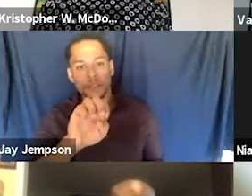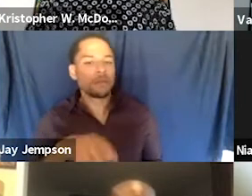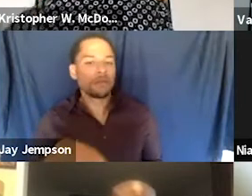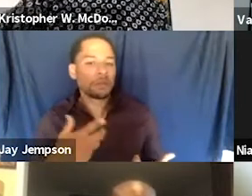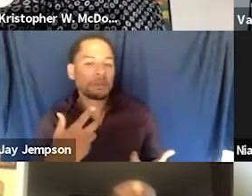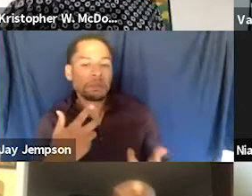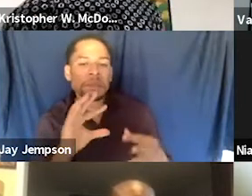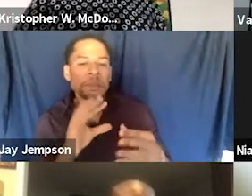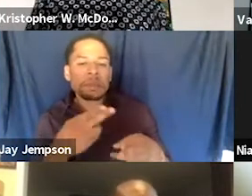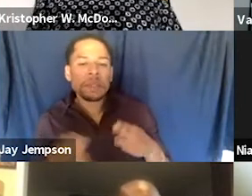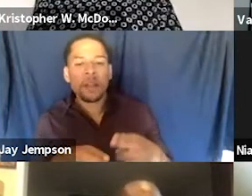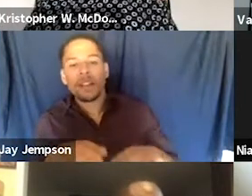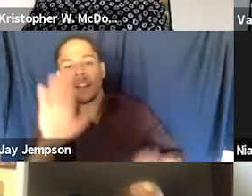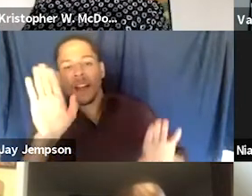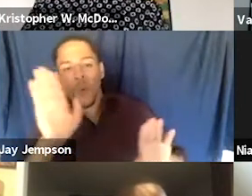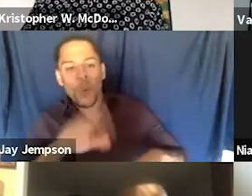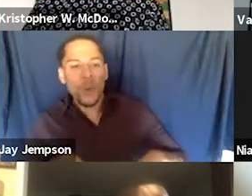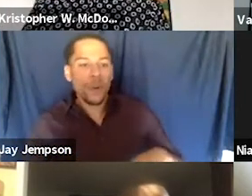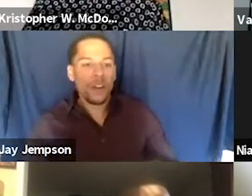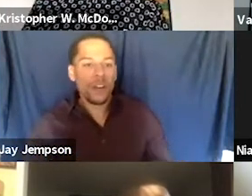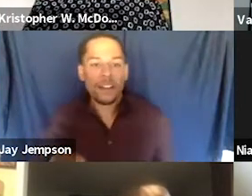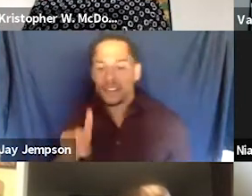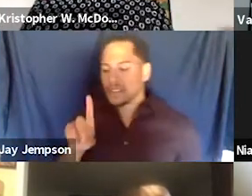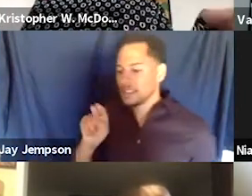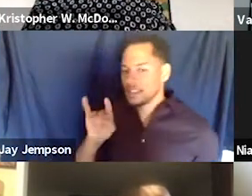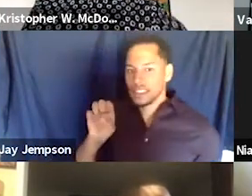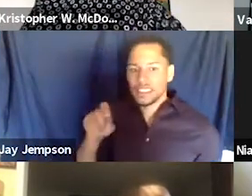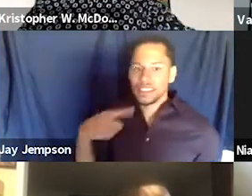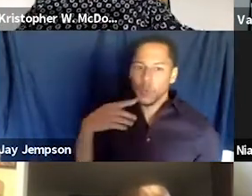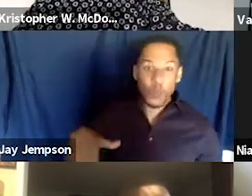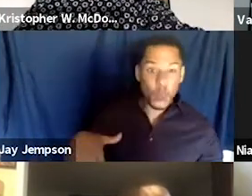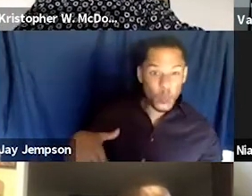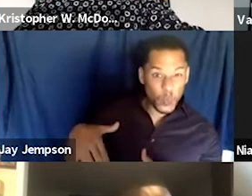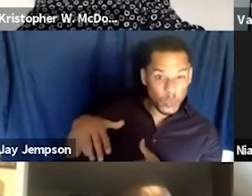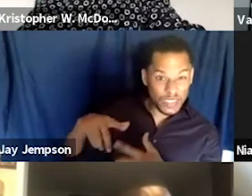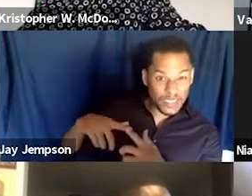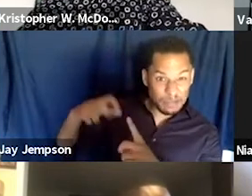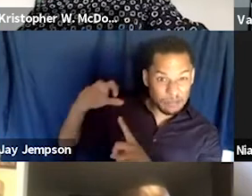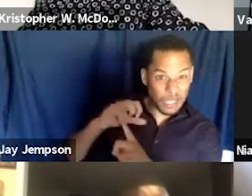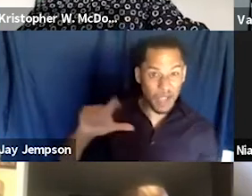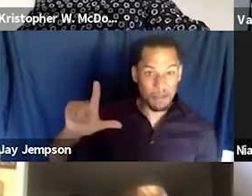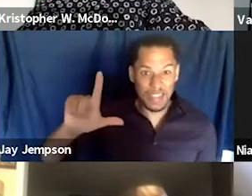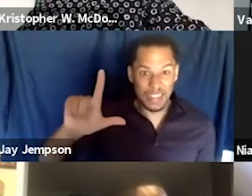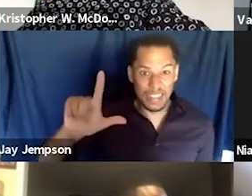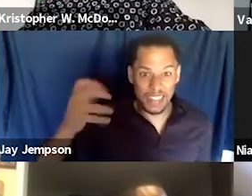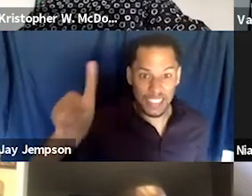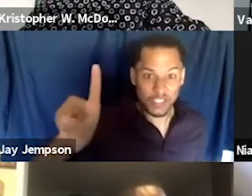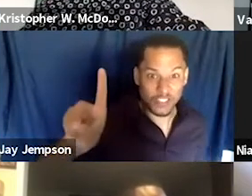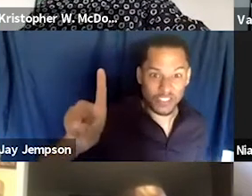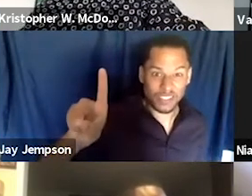This is a legend right here, y'all. We got V, Charmaine, Warren, Doc. Yes.